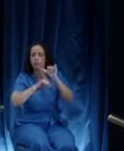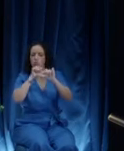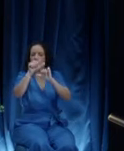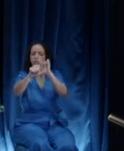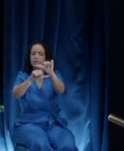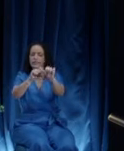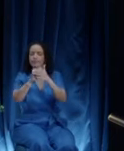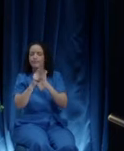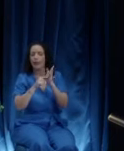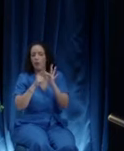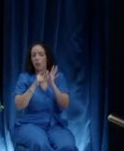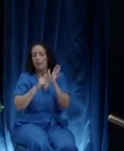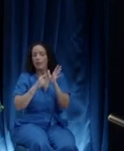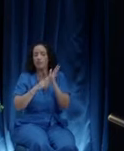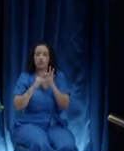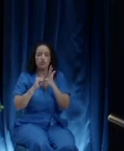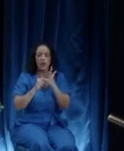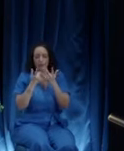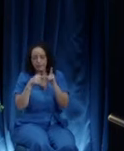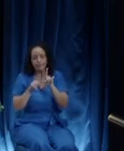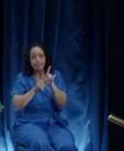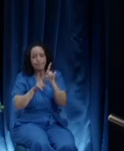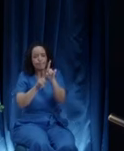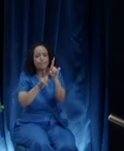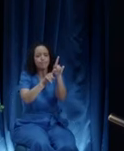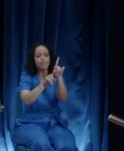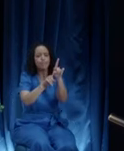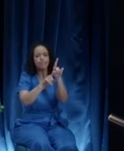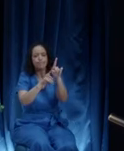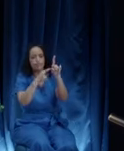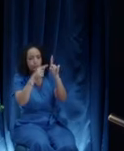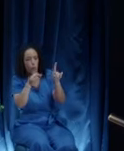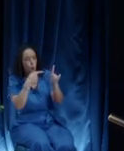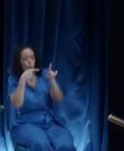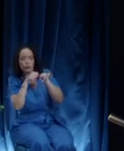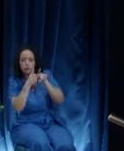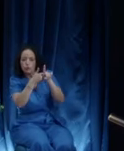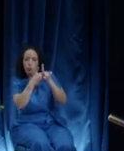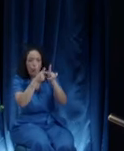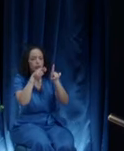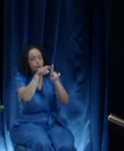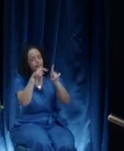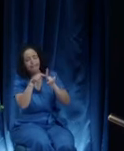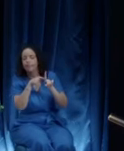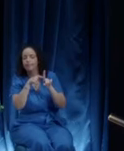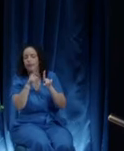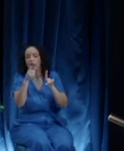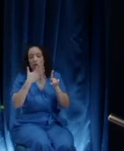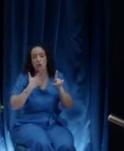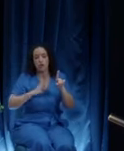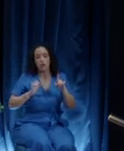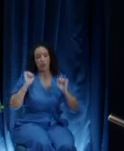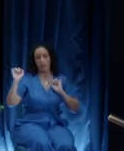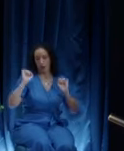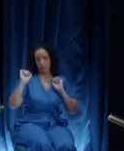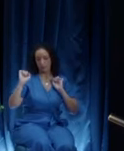hunting purposes, was very keen on, of going, but she does want to bath. Now, she goes to bath partly because her husband's got asthma and she needs